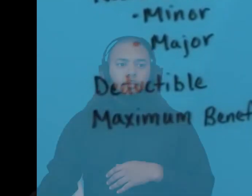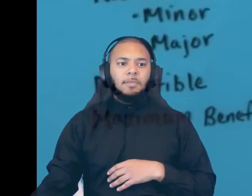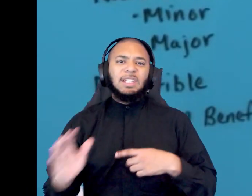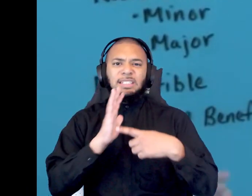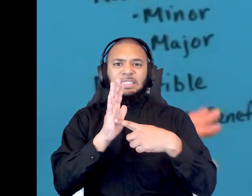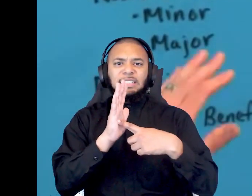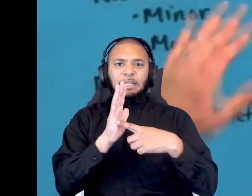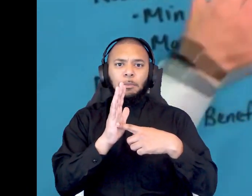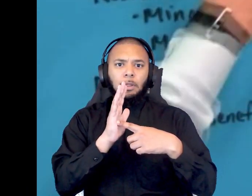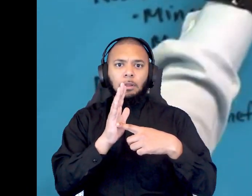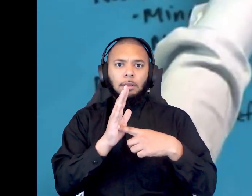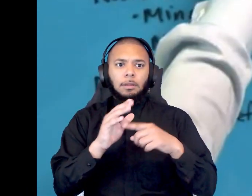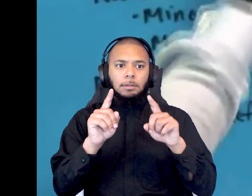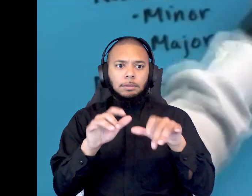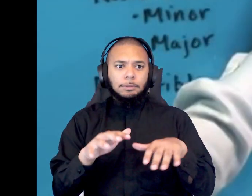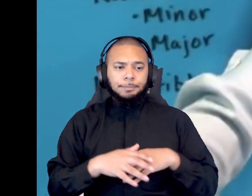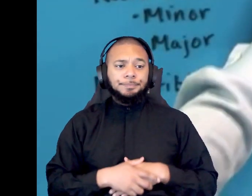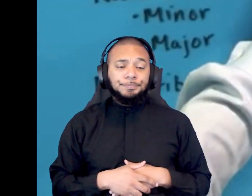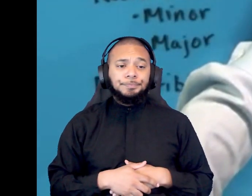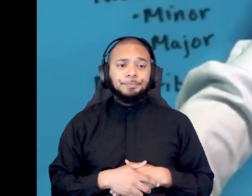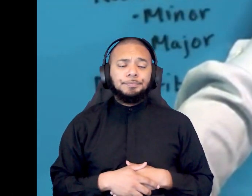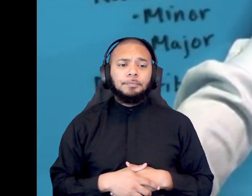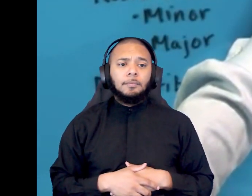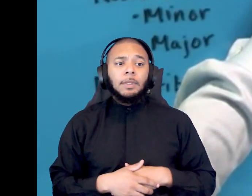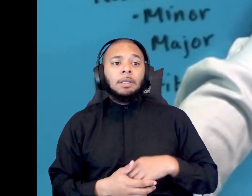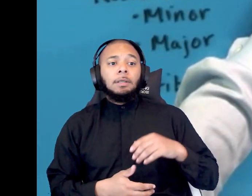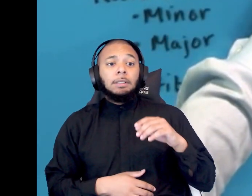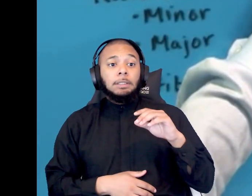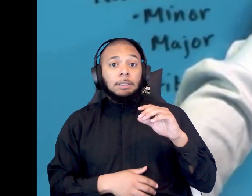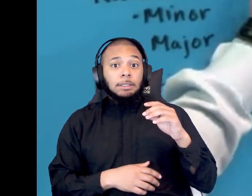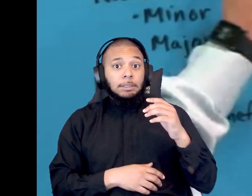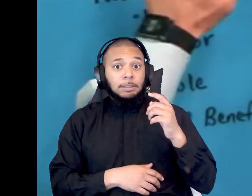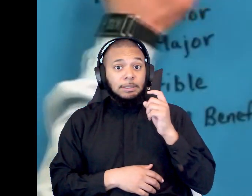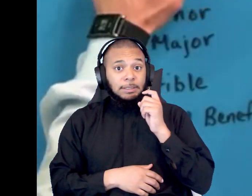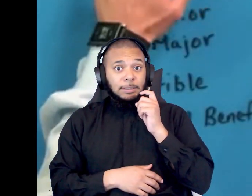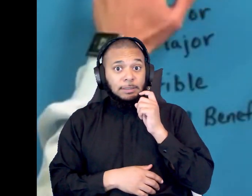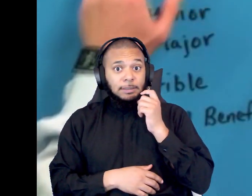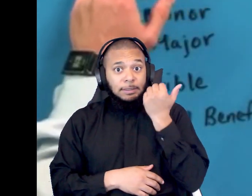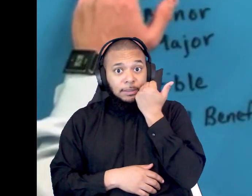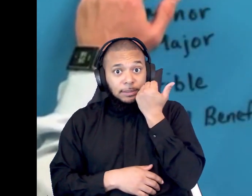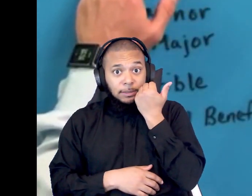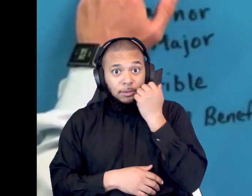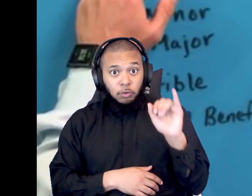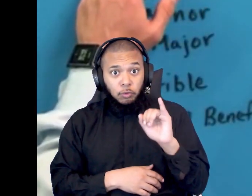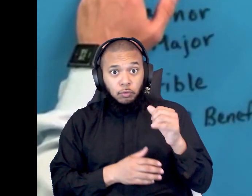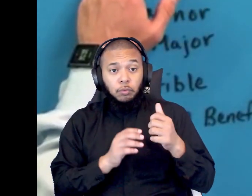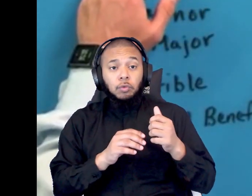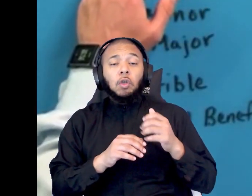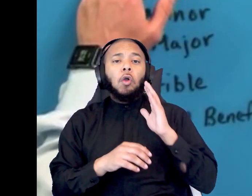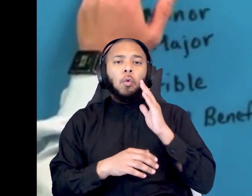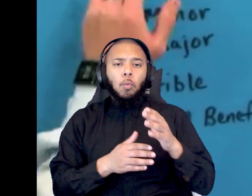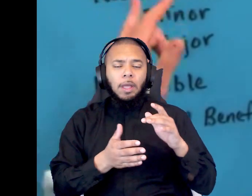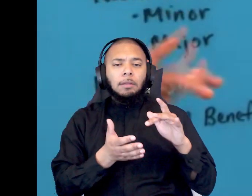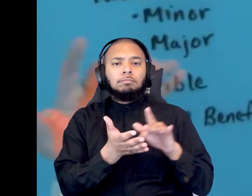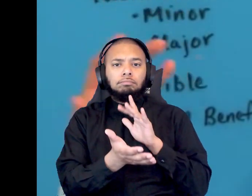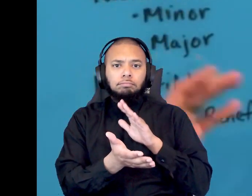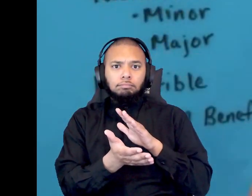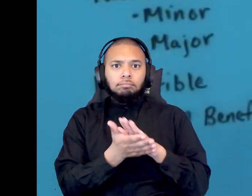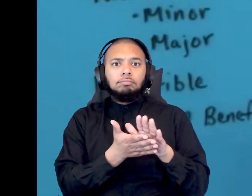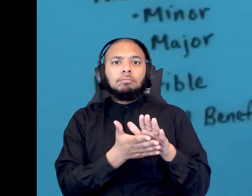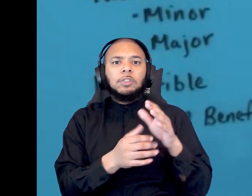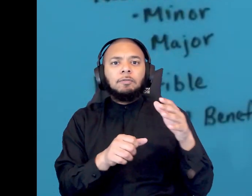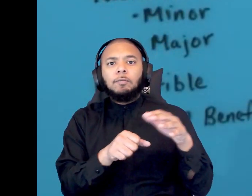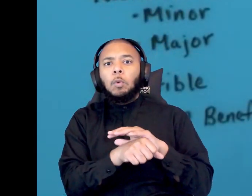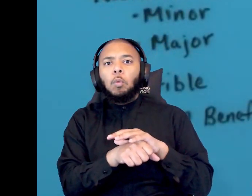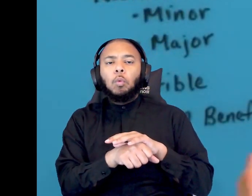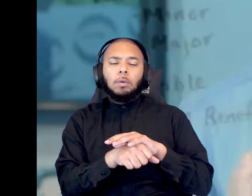States. Dental insurance will cover 100% of preventative exams. What does that mean? What